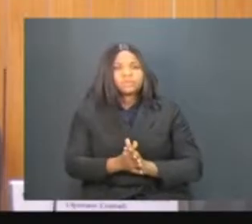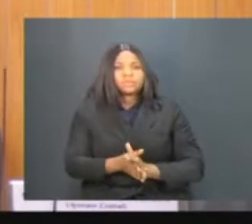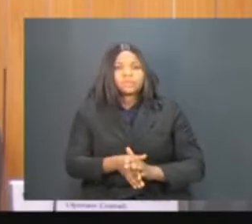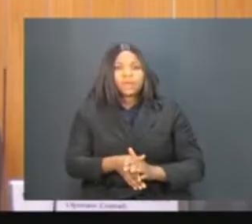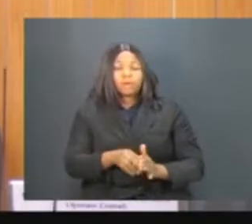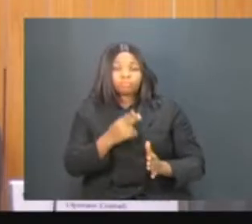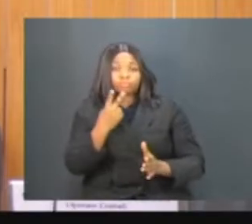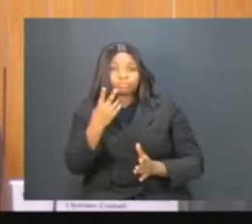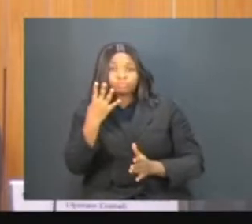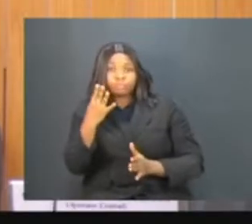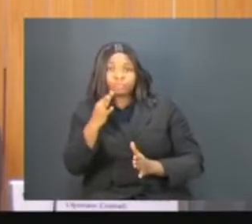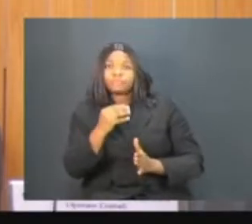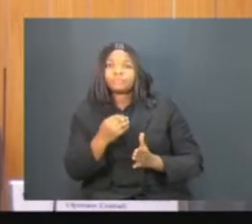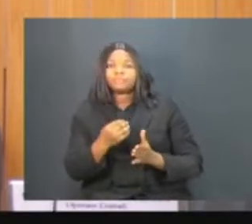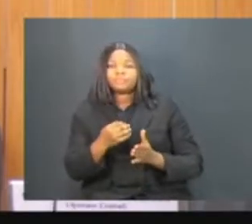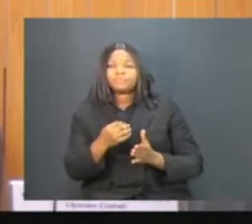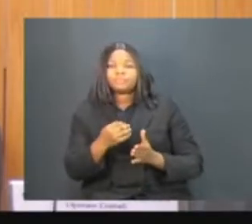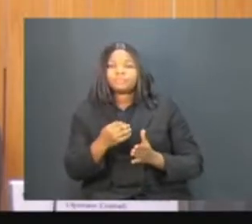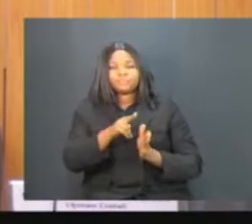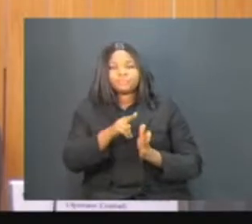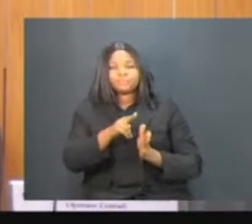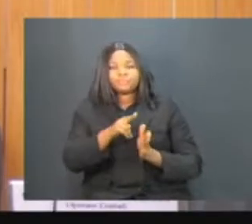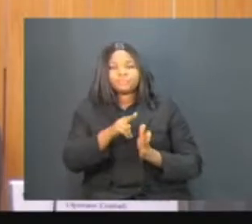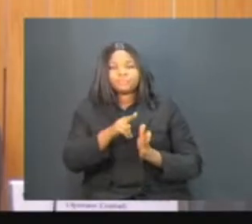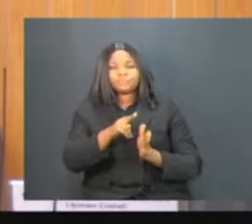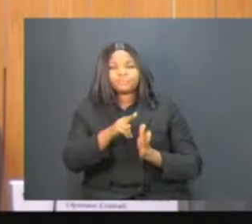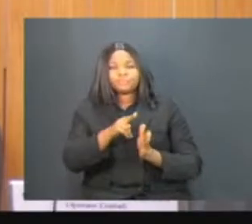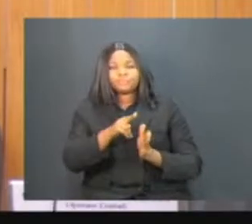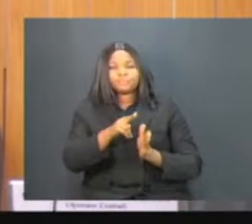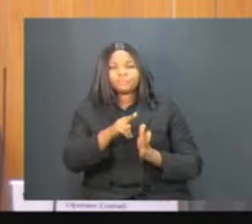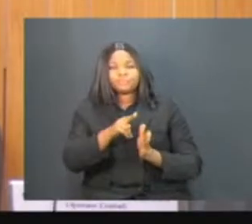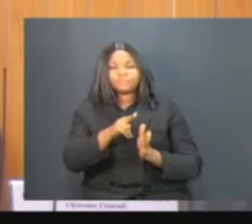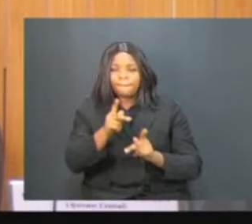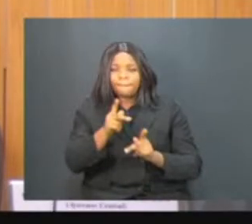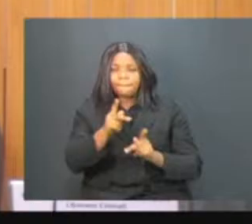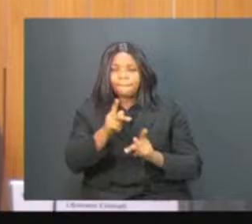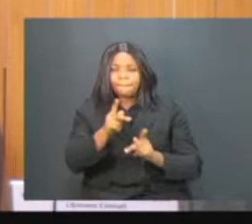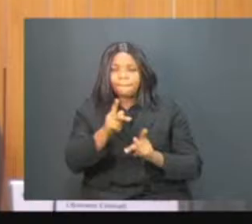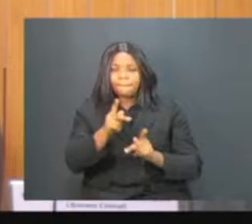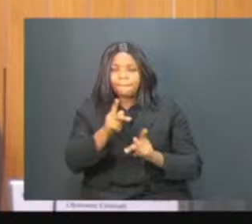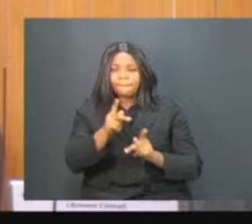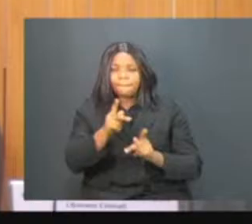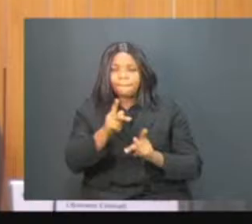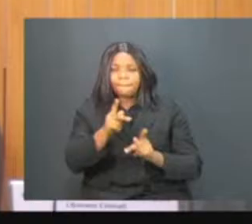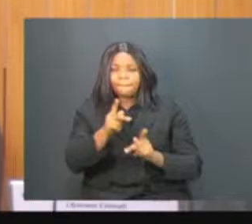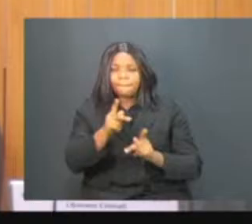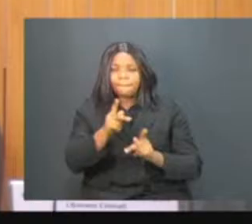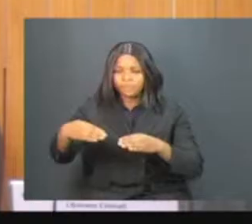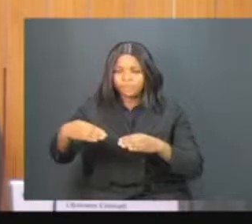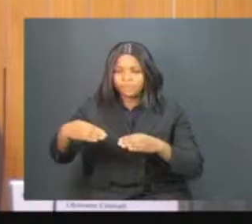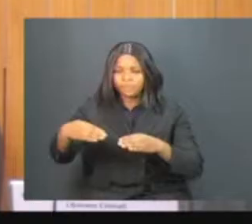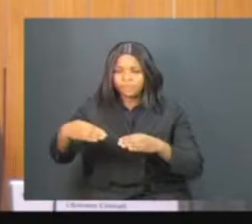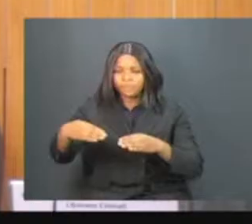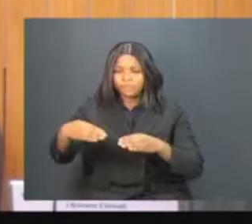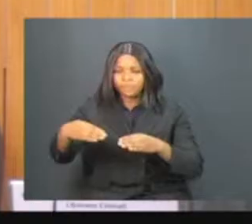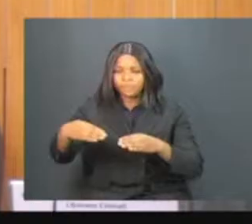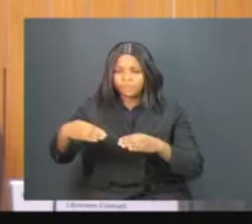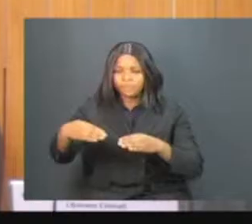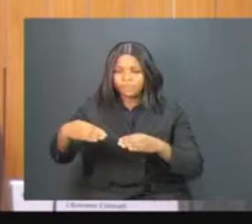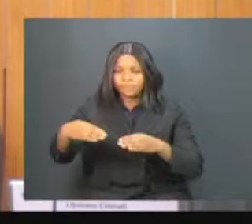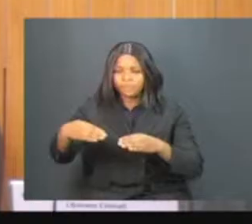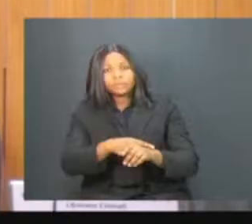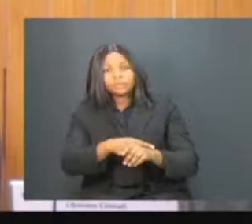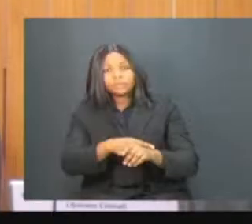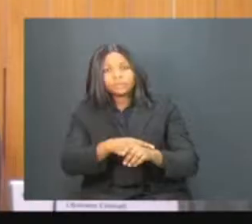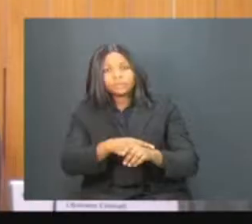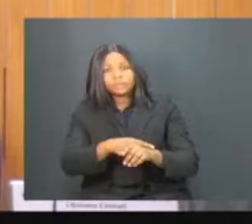our economy, people can now work, shop, access service, any time